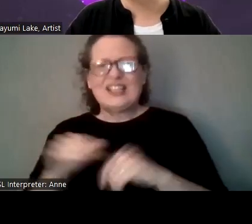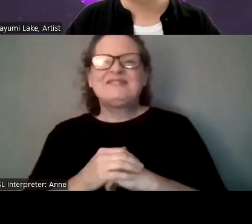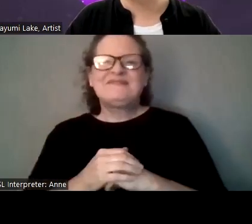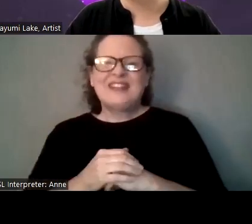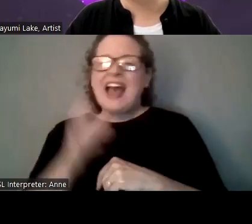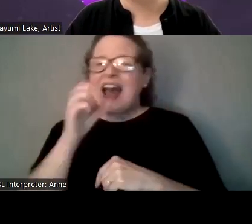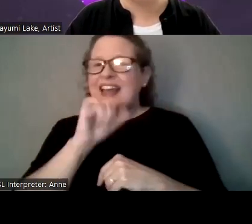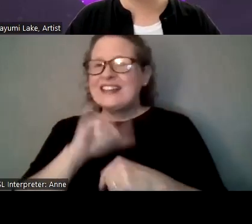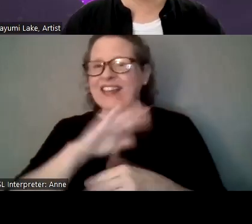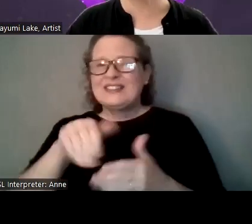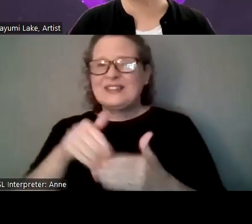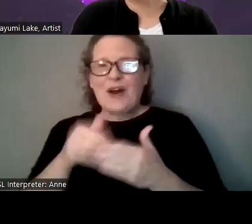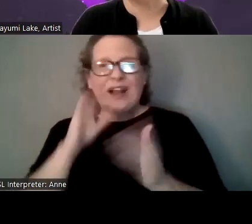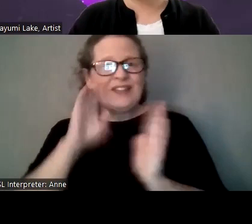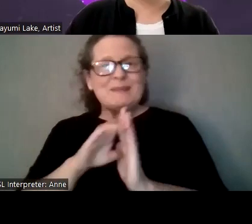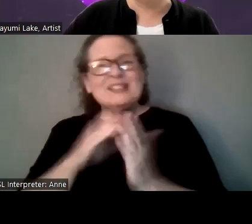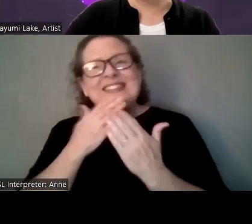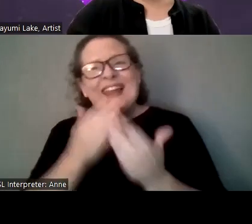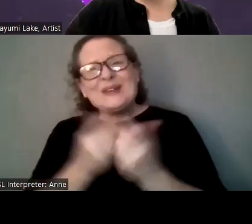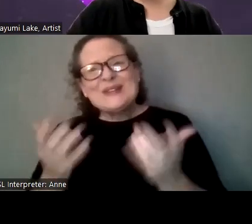that's all images. Thank you so much.